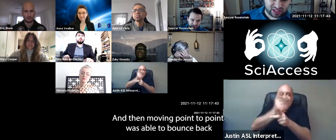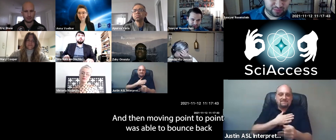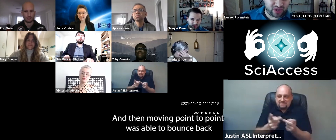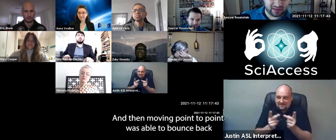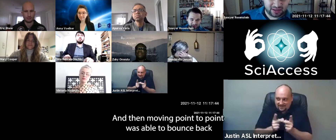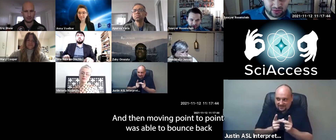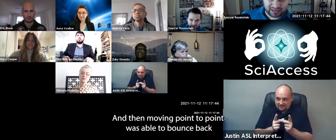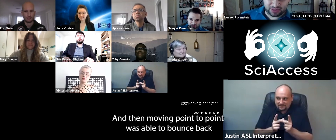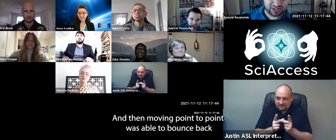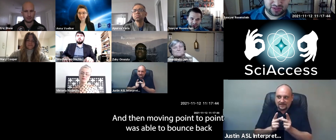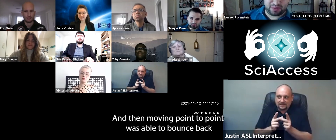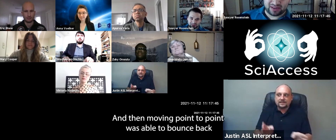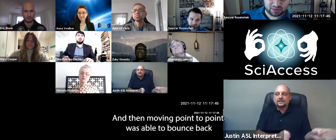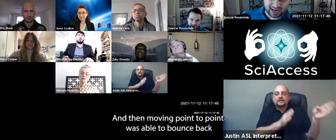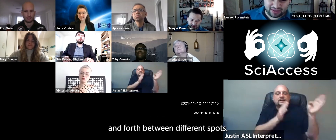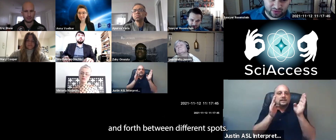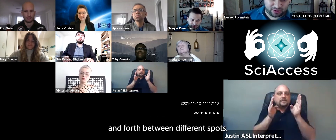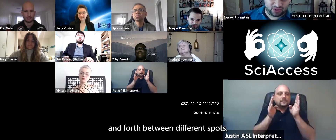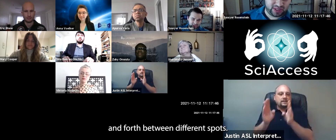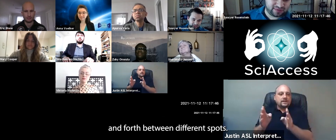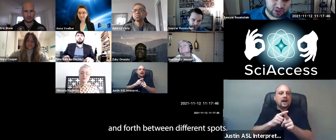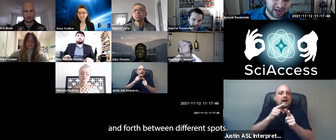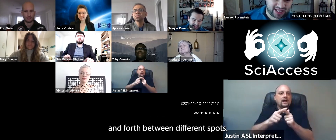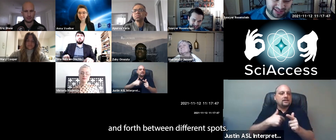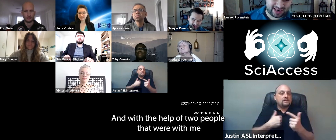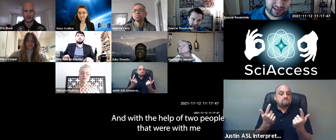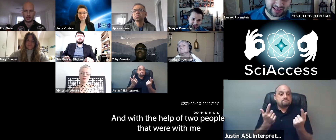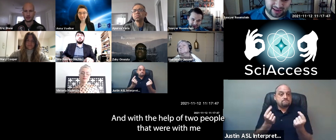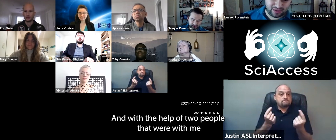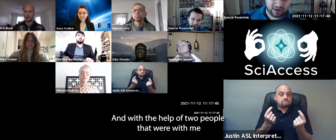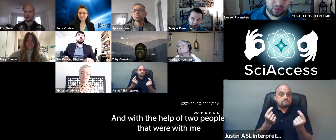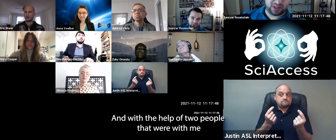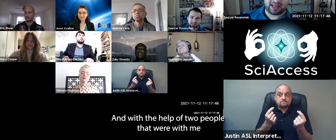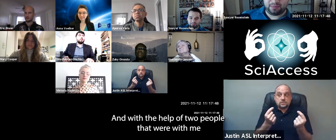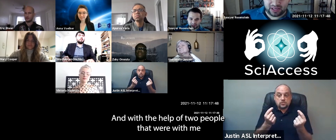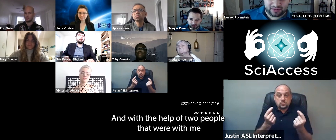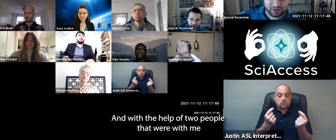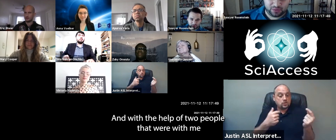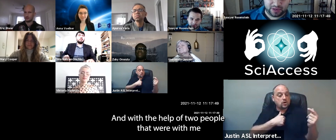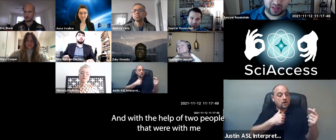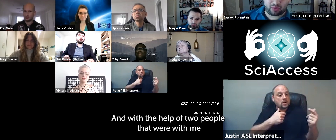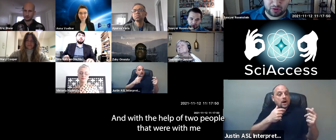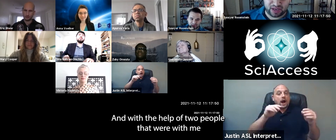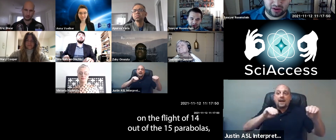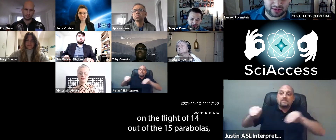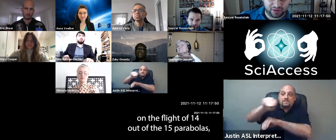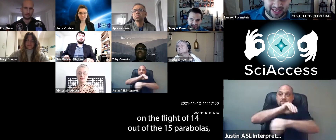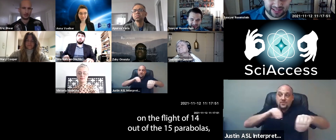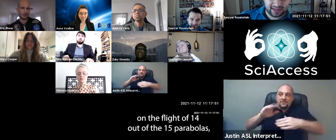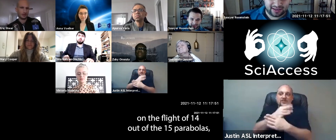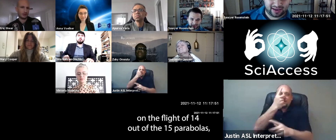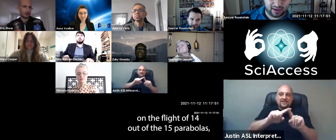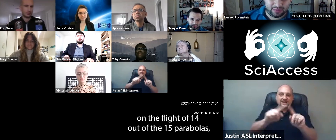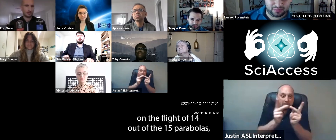moving point to point, was able to bounce back and forth between different spots. And with the help of 2 people that were with me on the